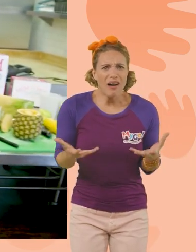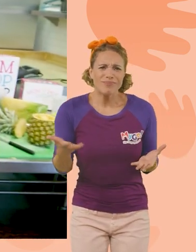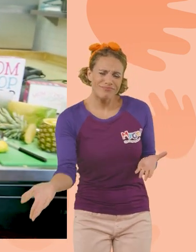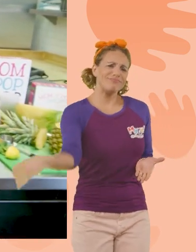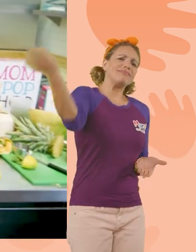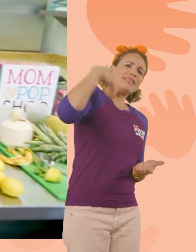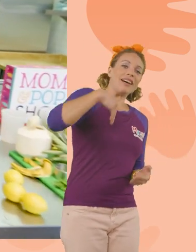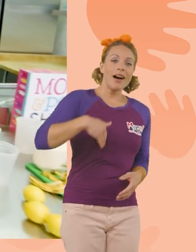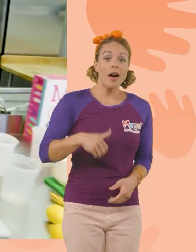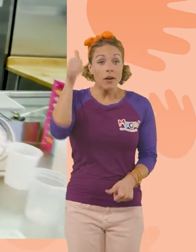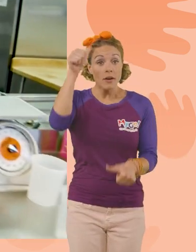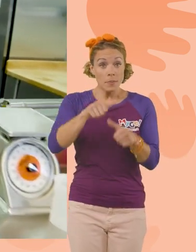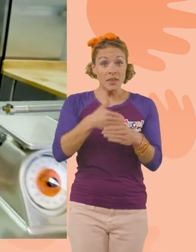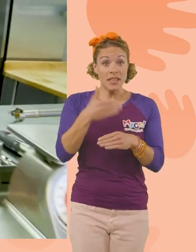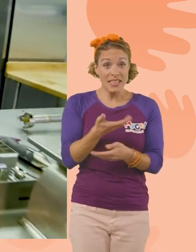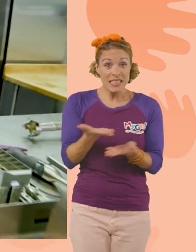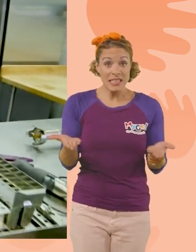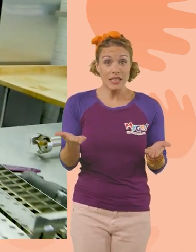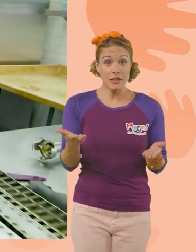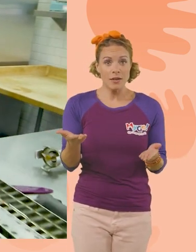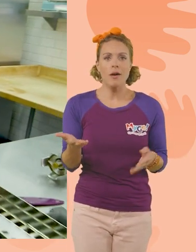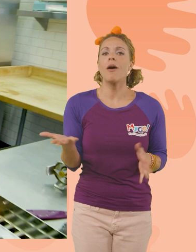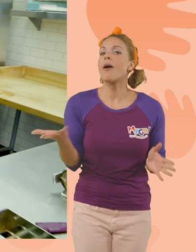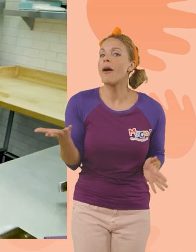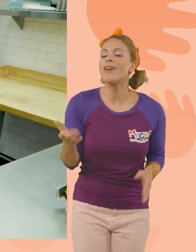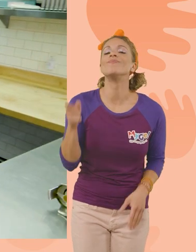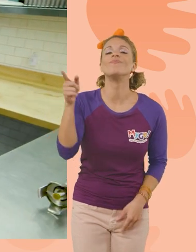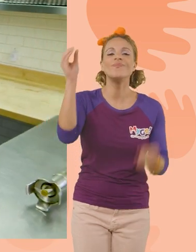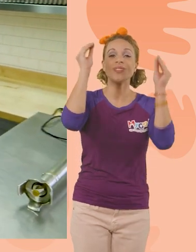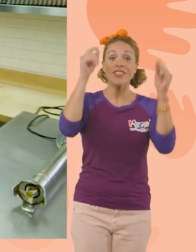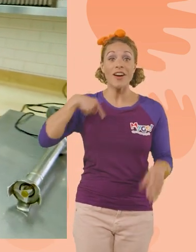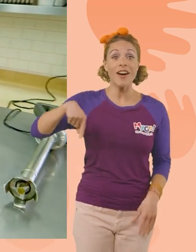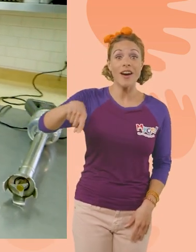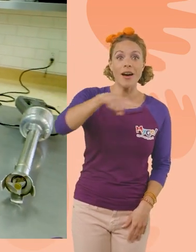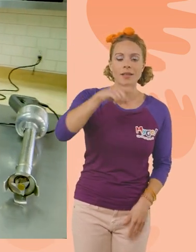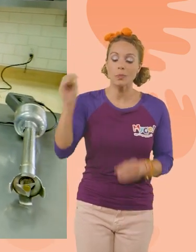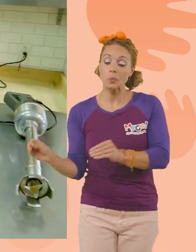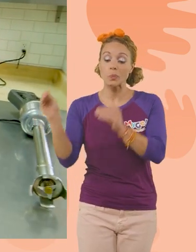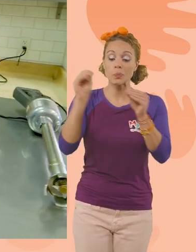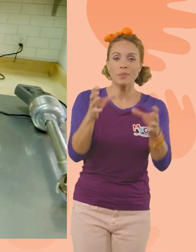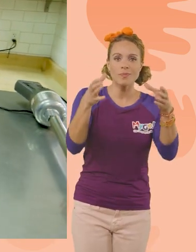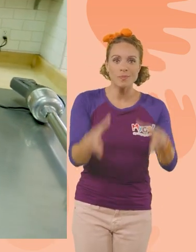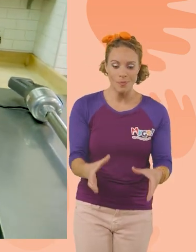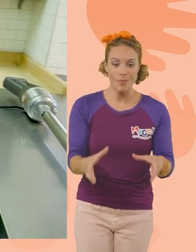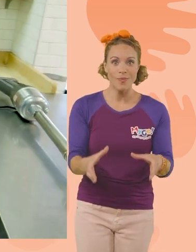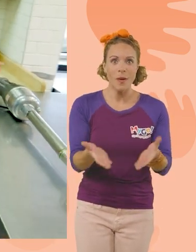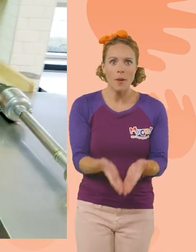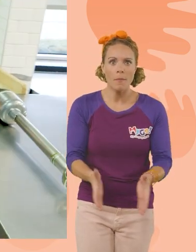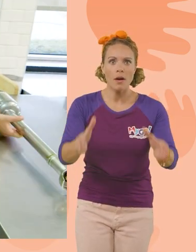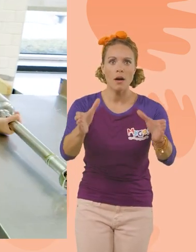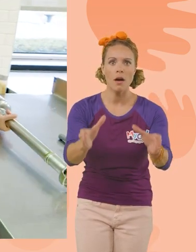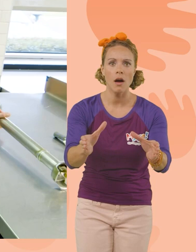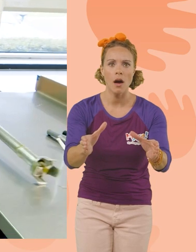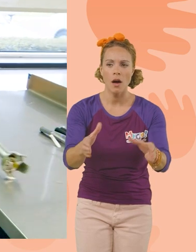here. Remember that next step that we do? Yeah, she taught us that you put the bucket, whoa, right here. You